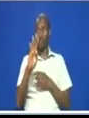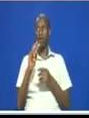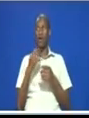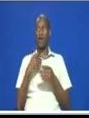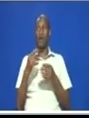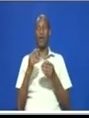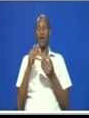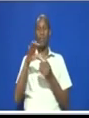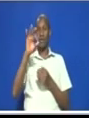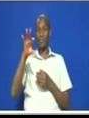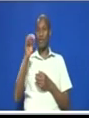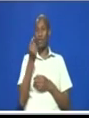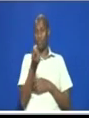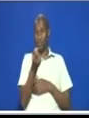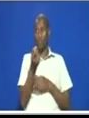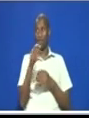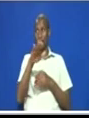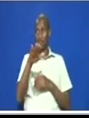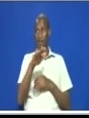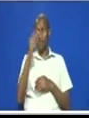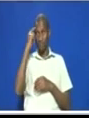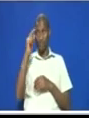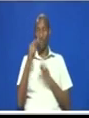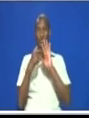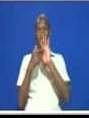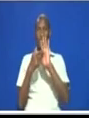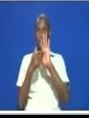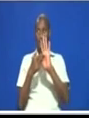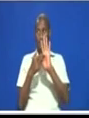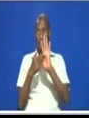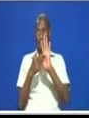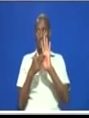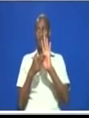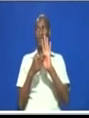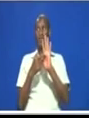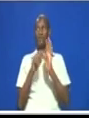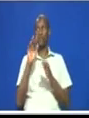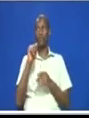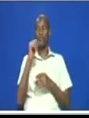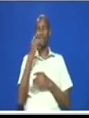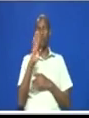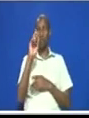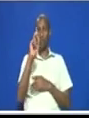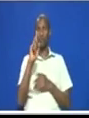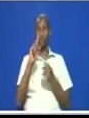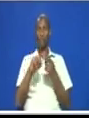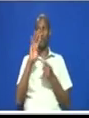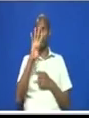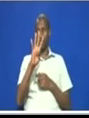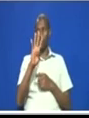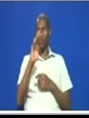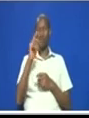will handpick a few areas for illustrating all the way from Form 1 to Form 4.